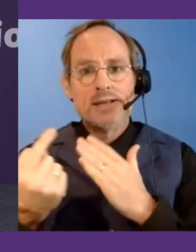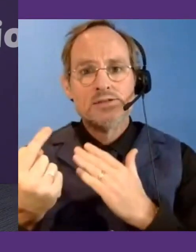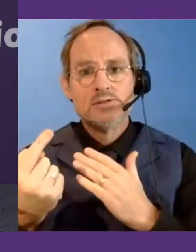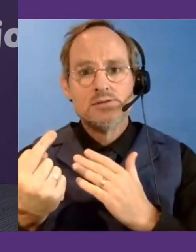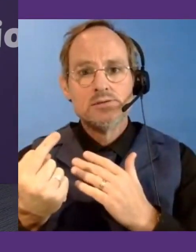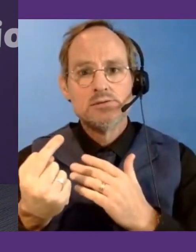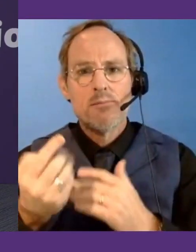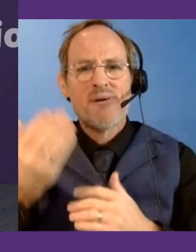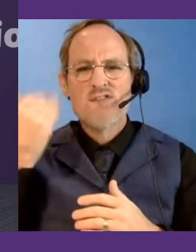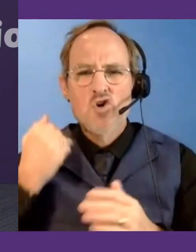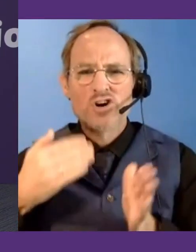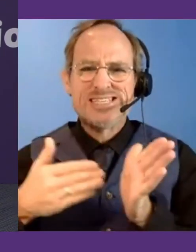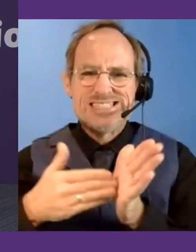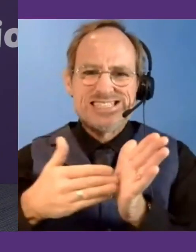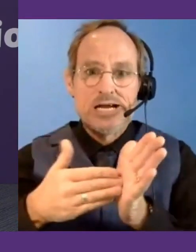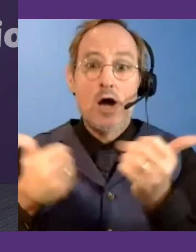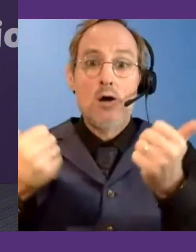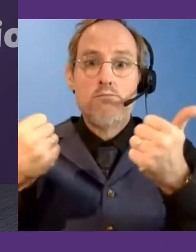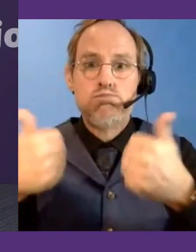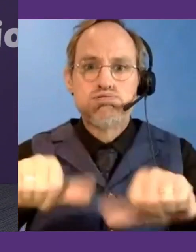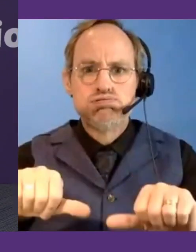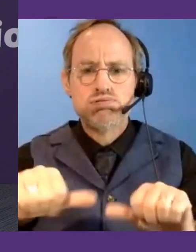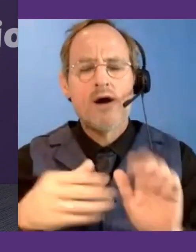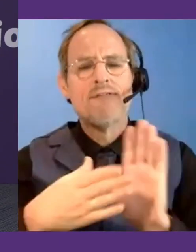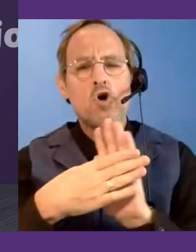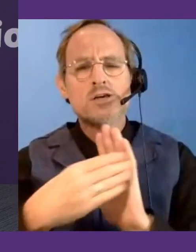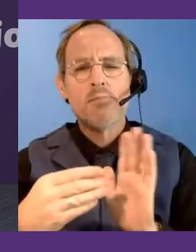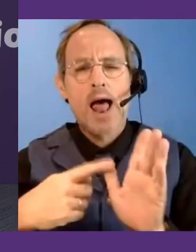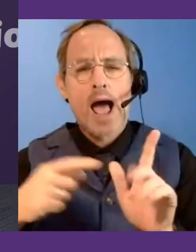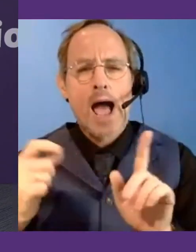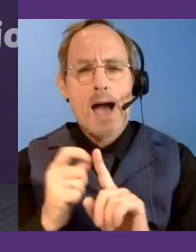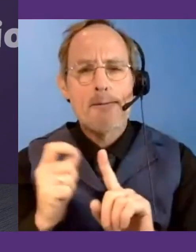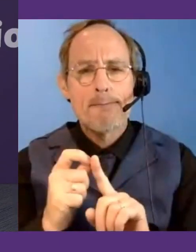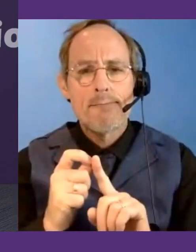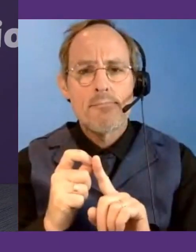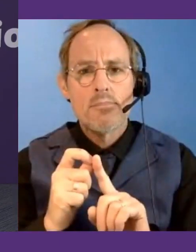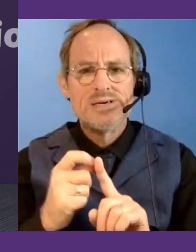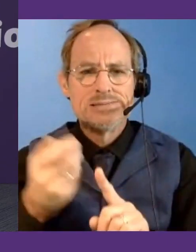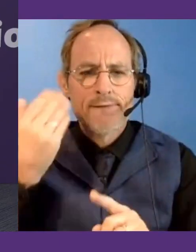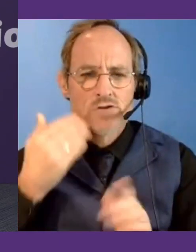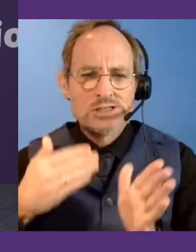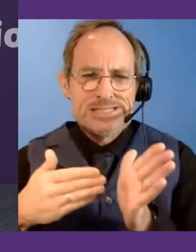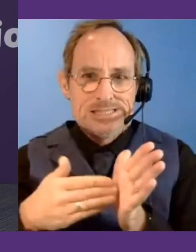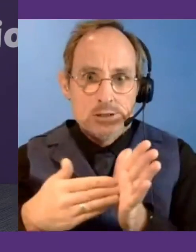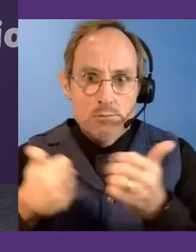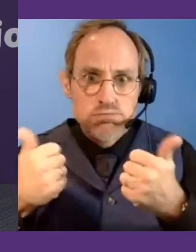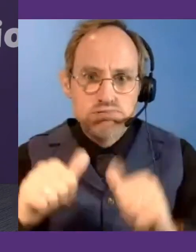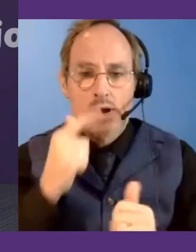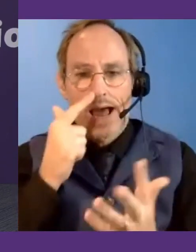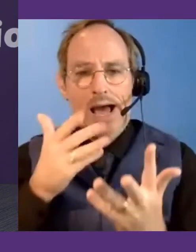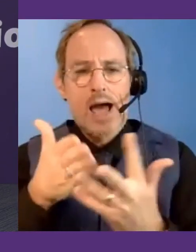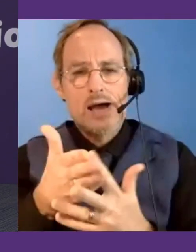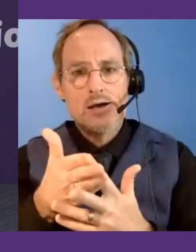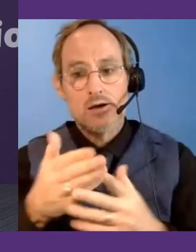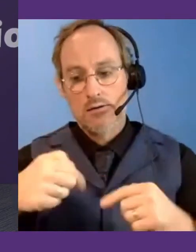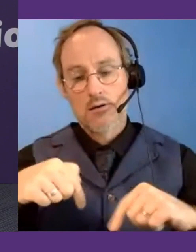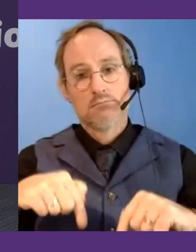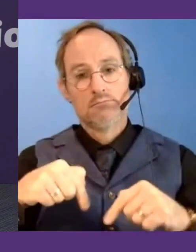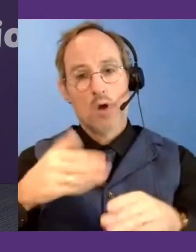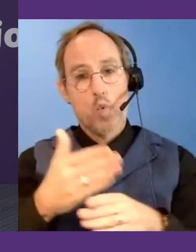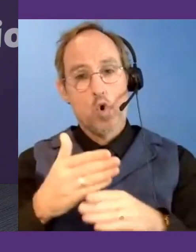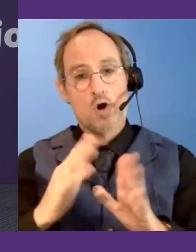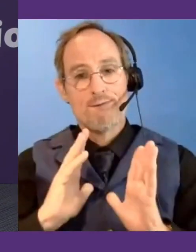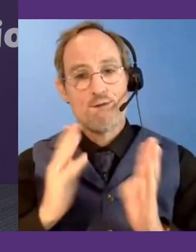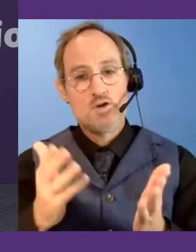they want to use is actually accessible. Loads of different points that we're trying to reach. But the work that we're doing on our free services